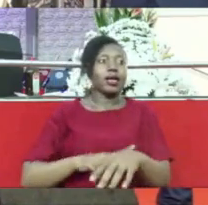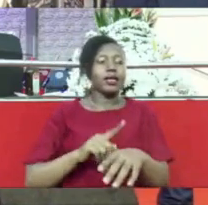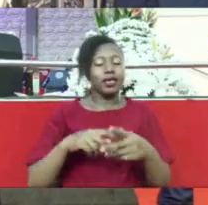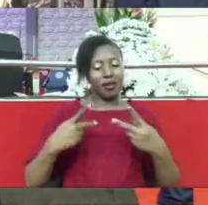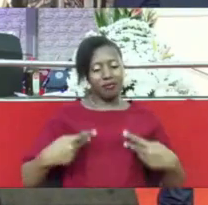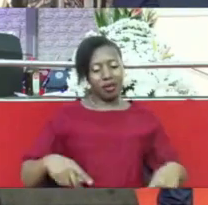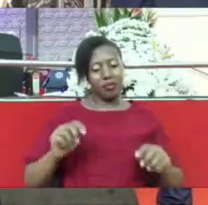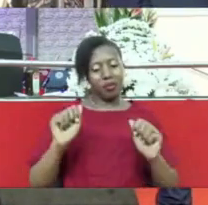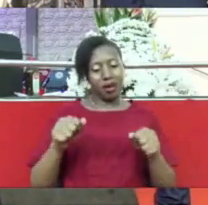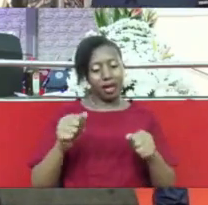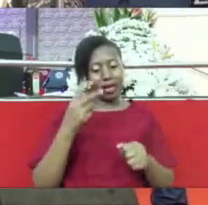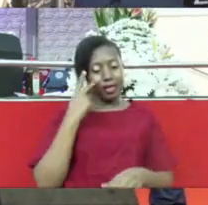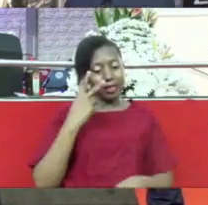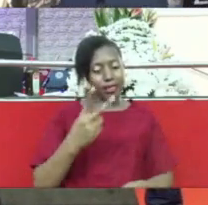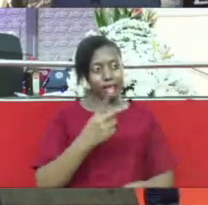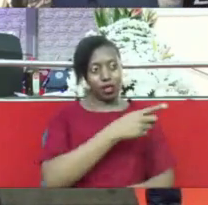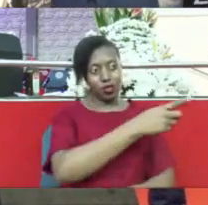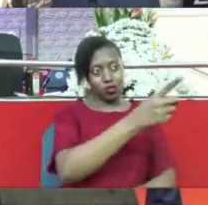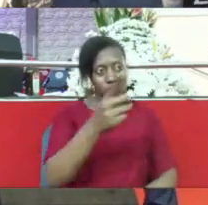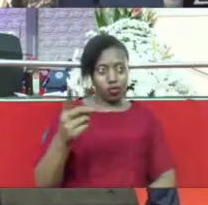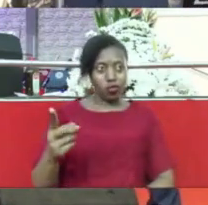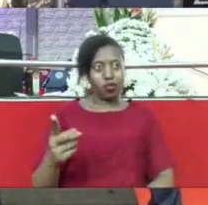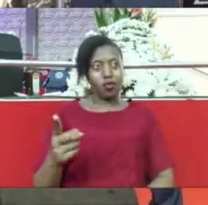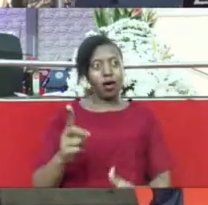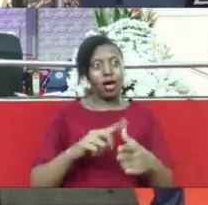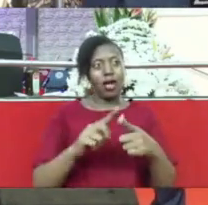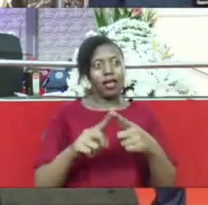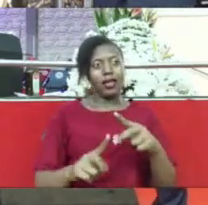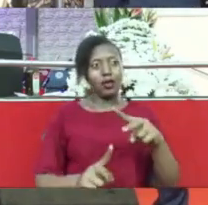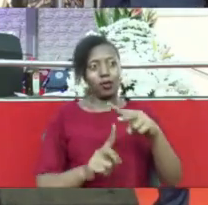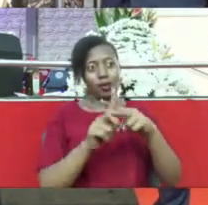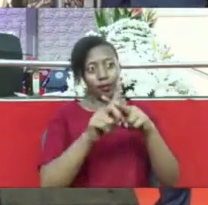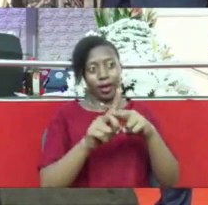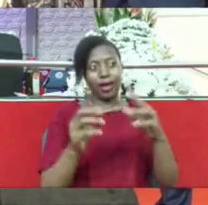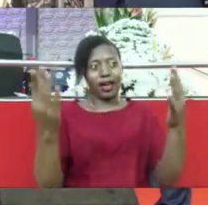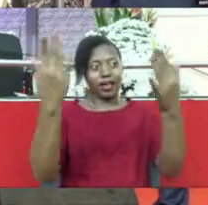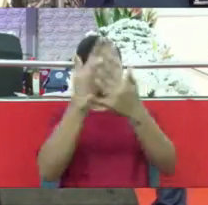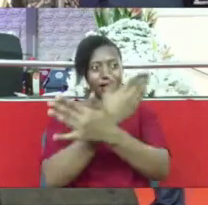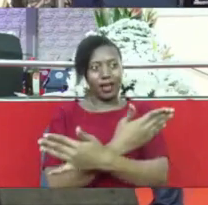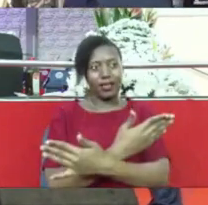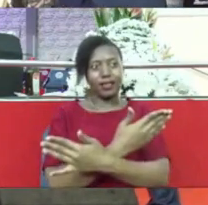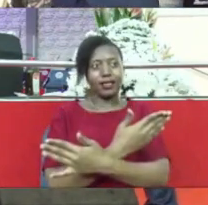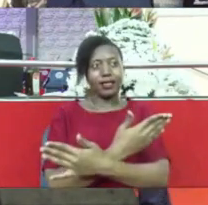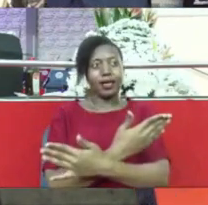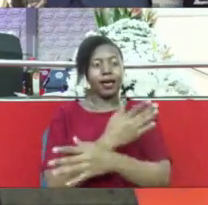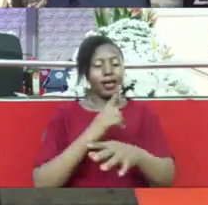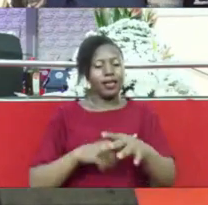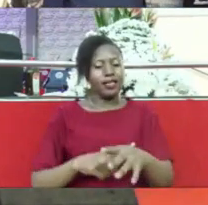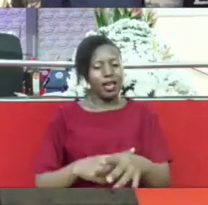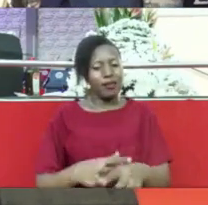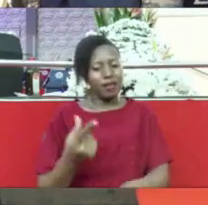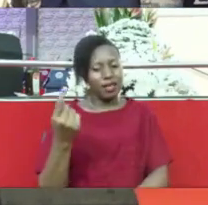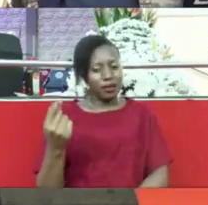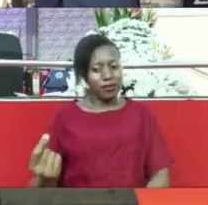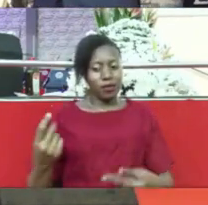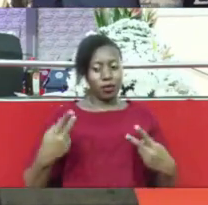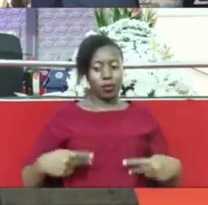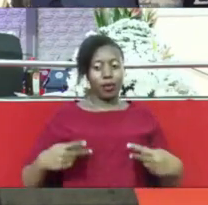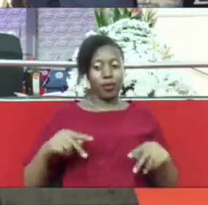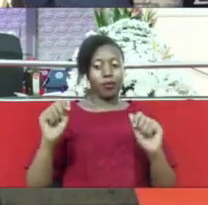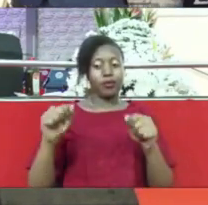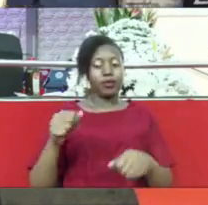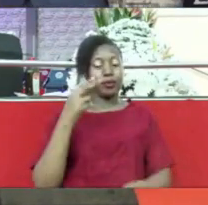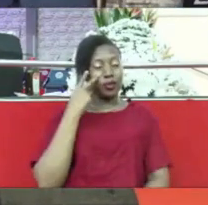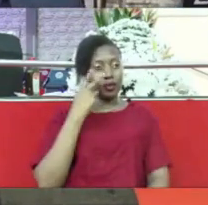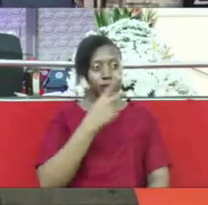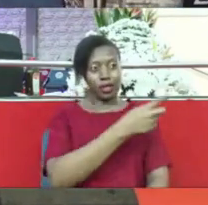kila mtu anaweza kukuona. However, you are coming out during the night. Unajitokeza kule usiku. When only very few people can see you. Ya kwamba hakuna watu wengi